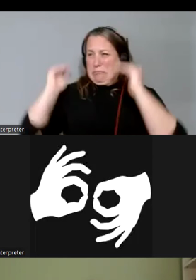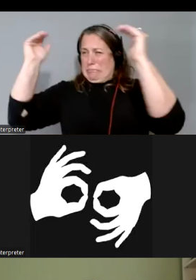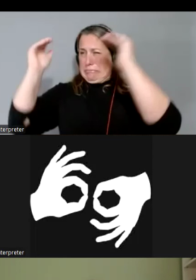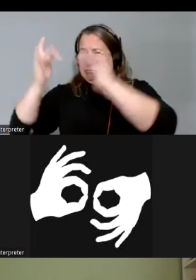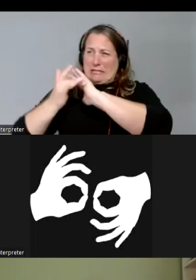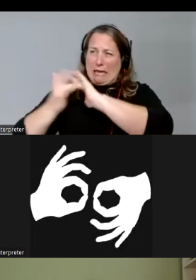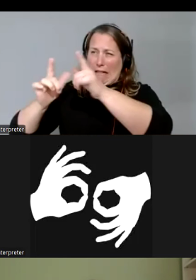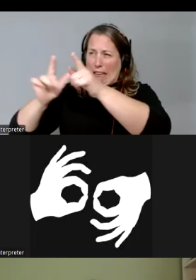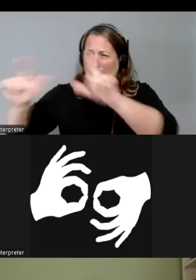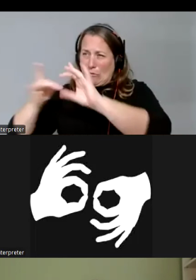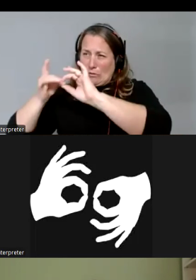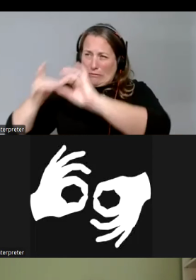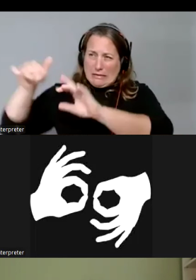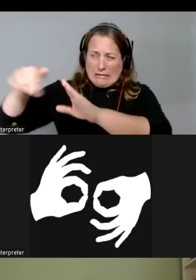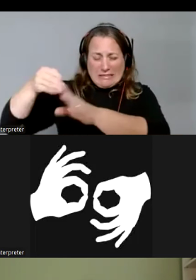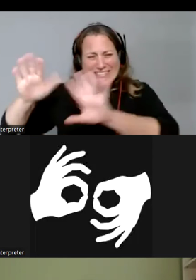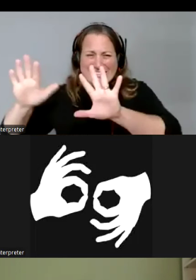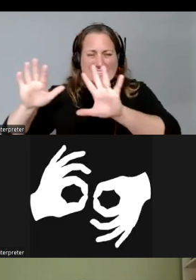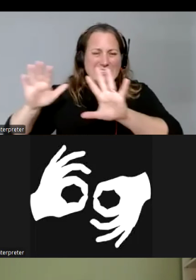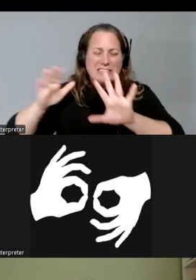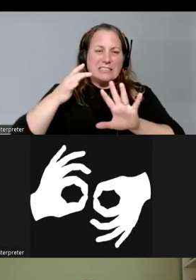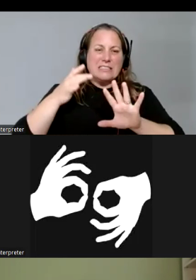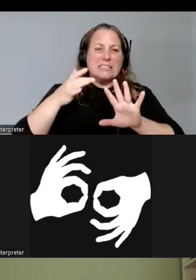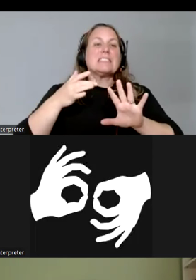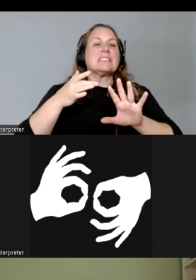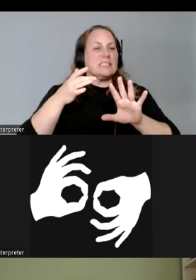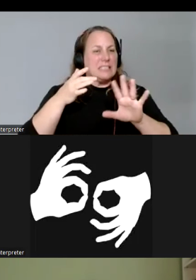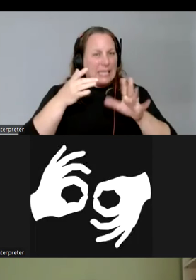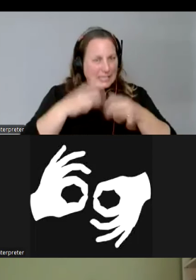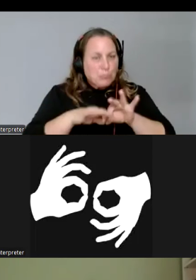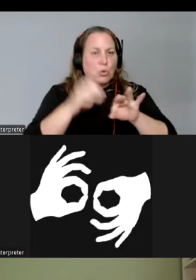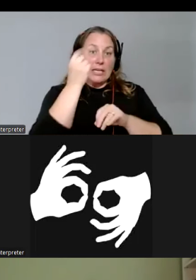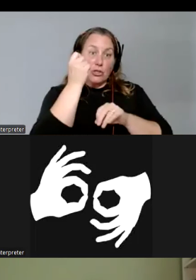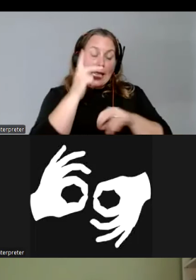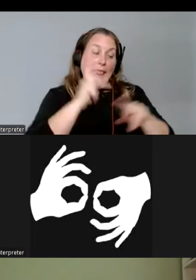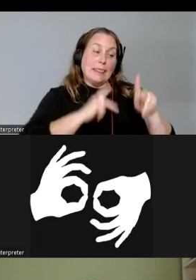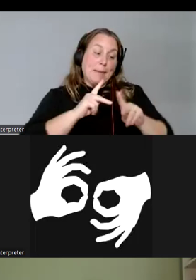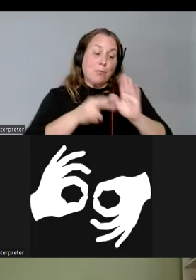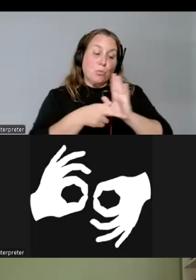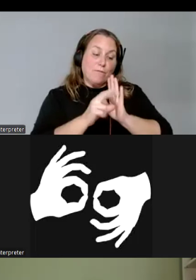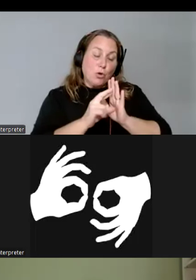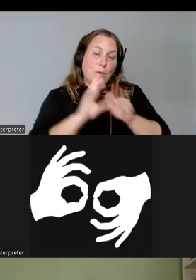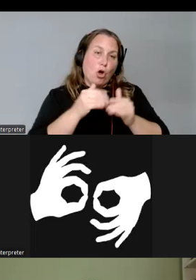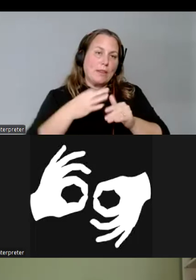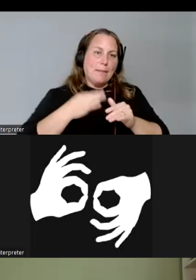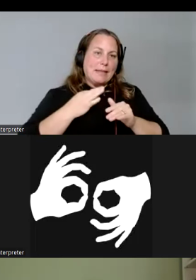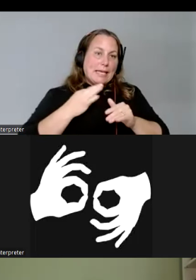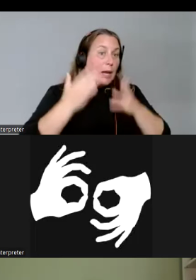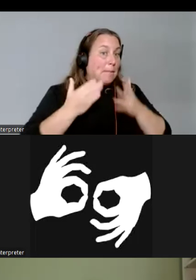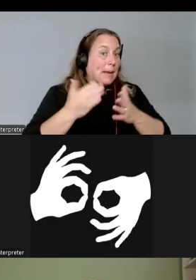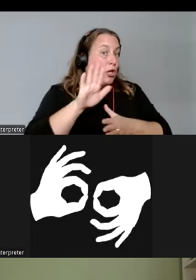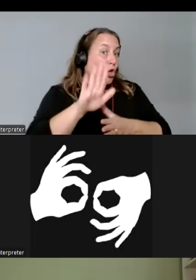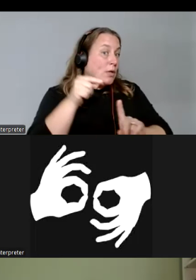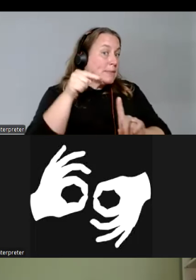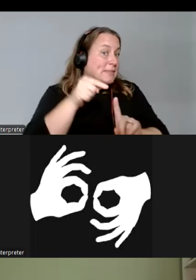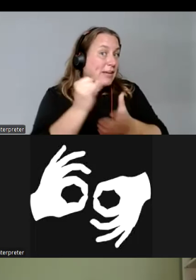many people who will be reviewing and assessing your application might not at all be familiar with your discipline, because